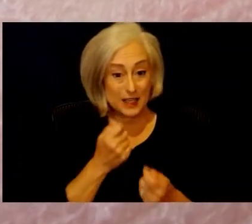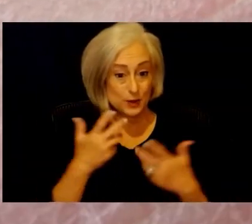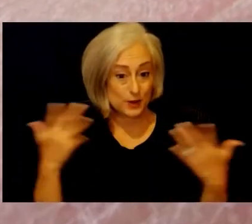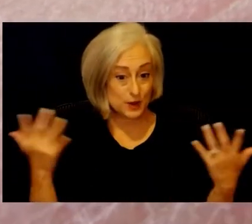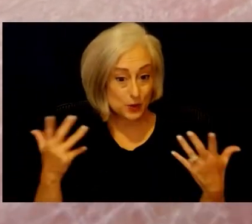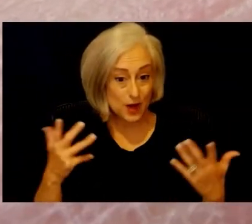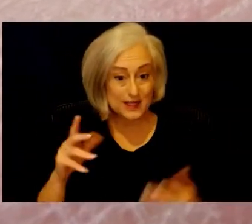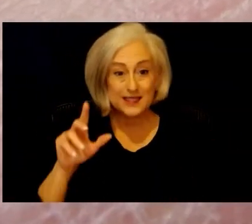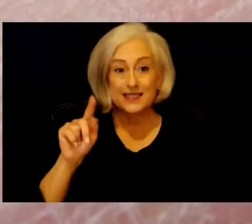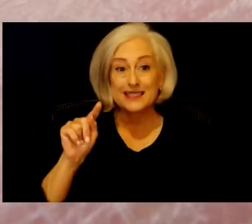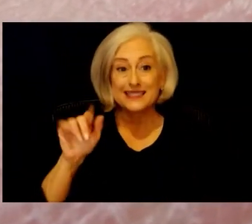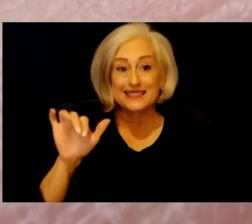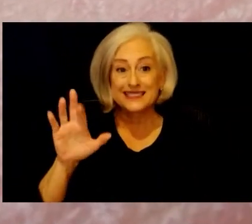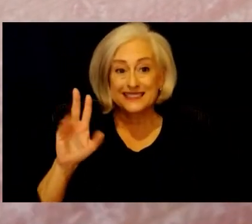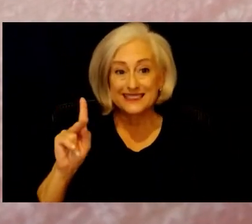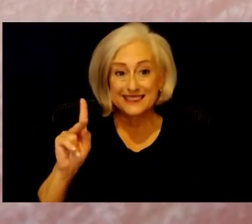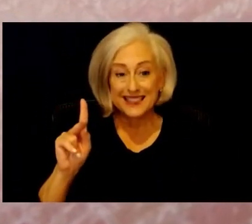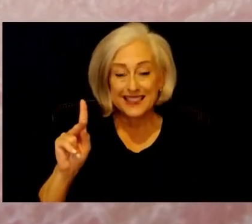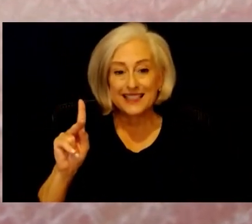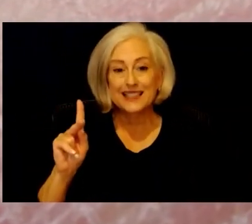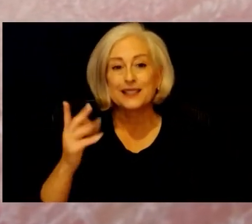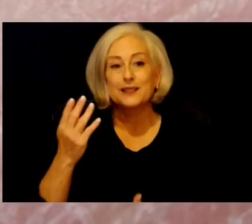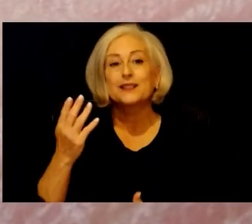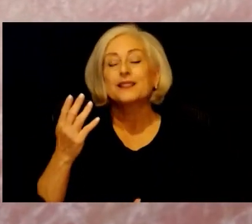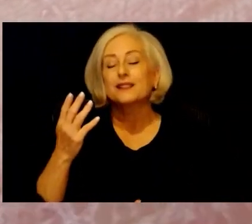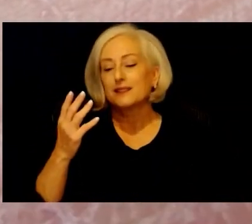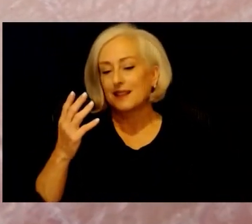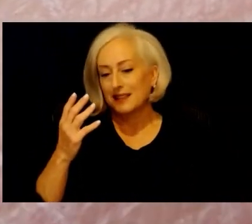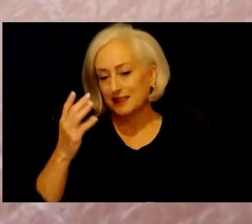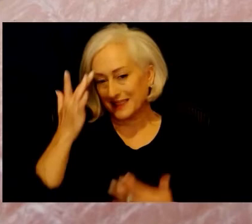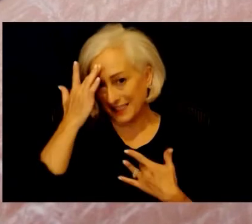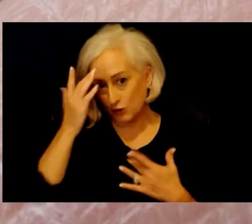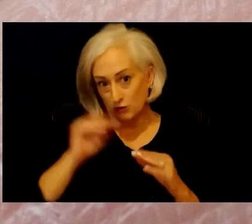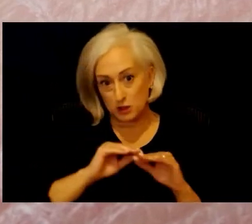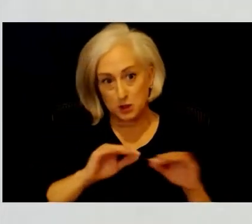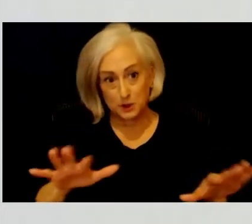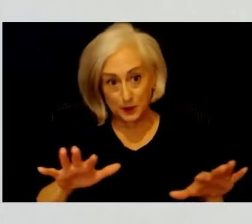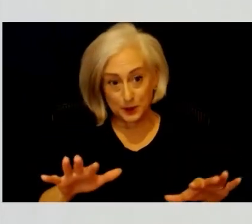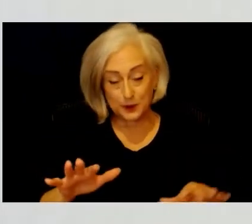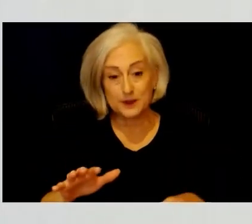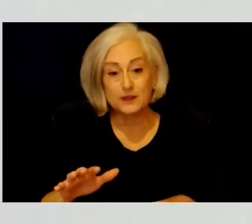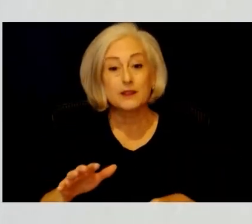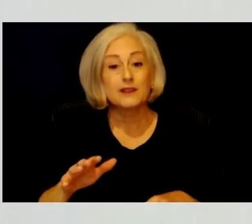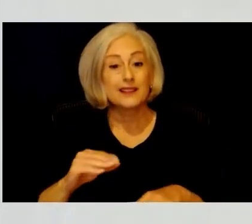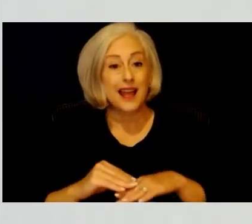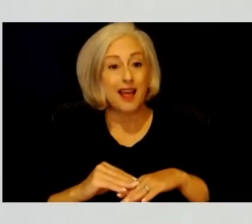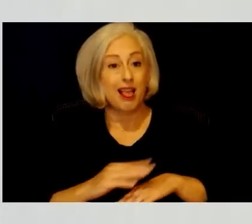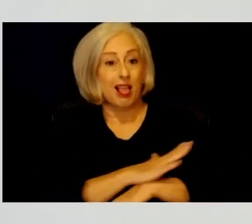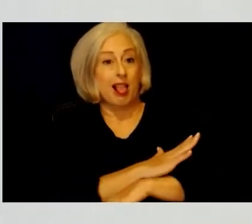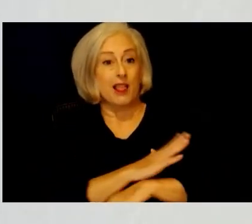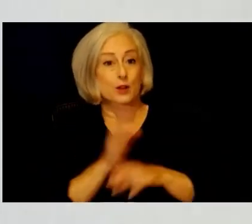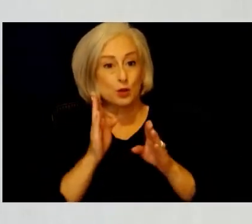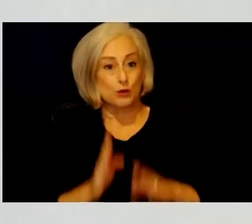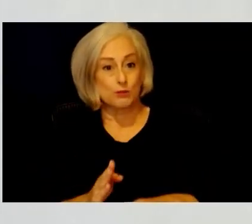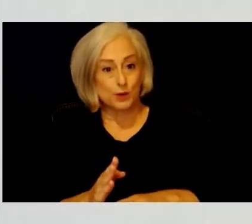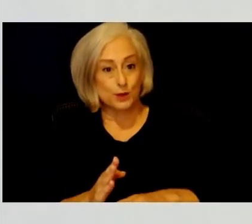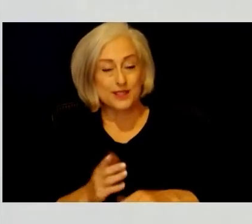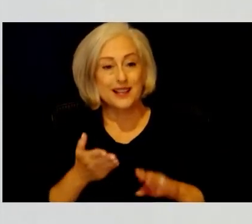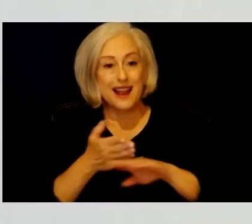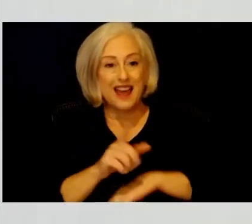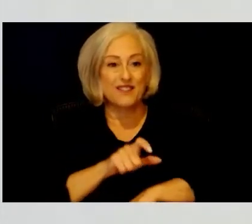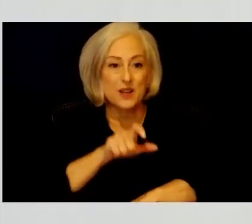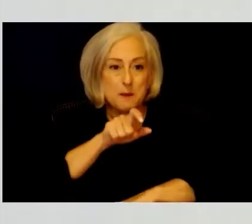tick-borne pathogens can be passed to humans by the bite of infected ticks. Generally, it takes 24 hours or more,